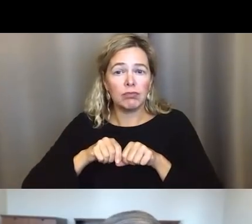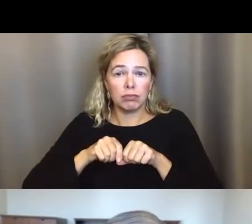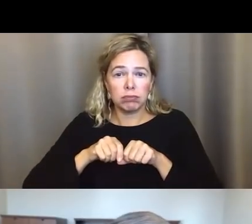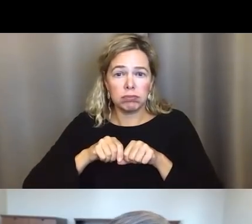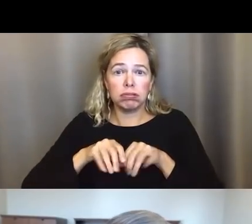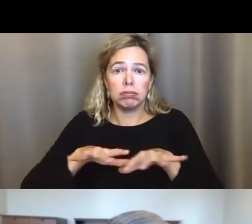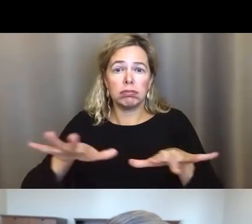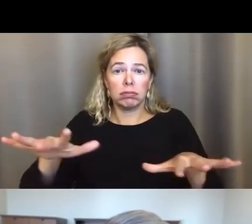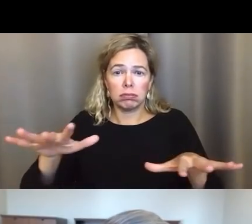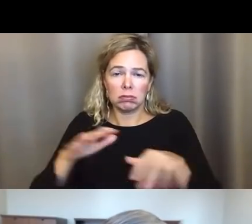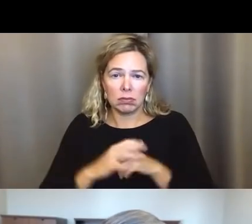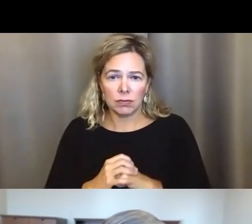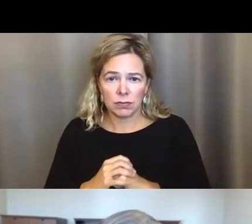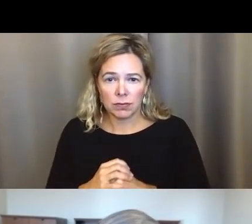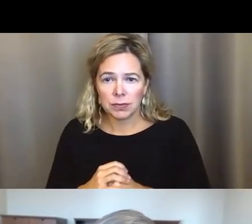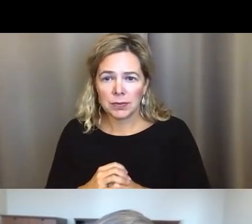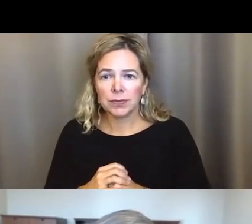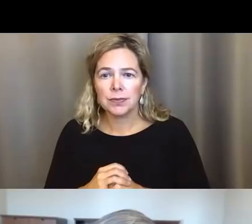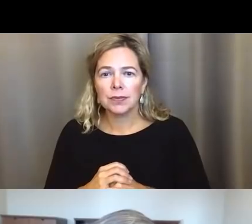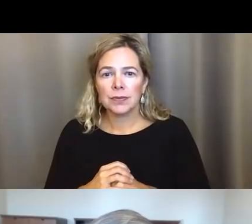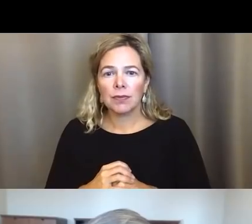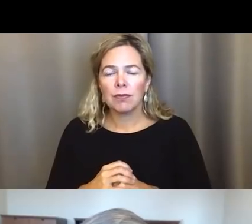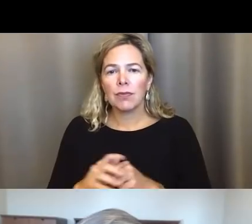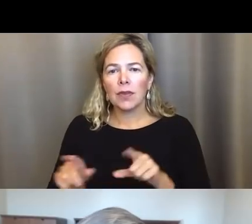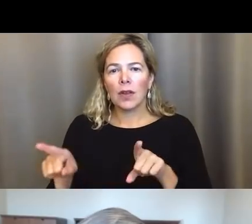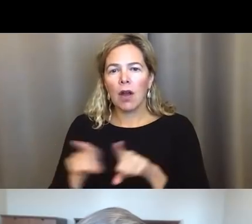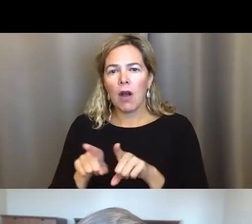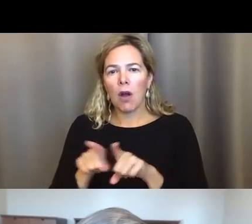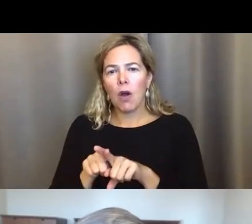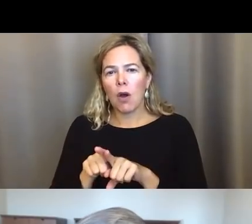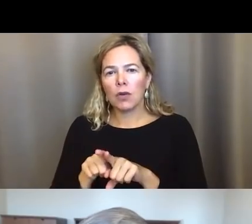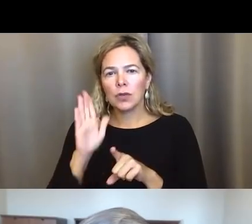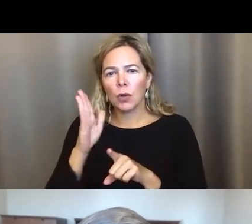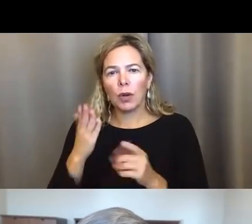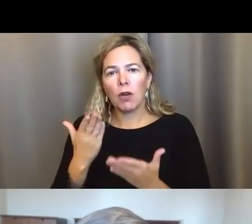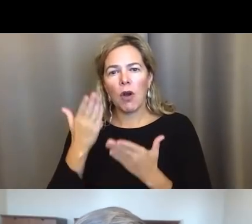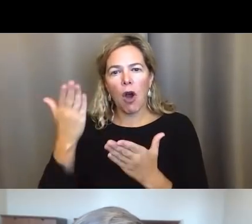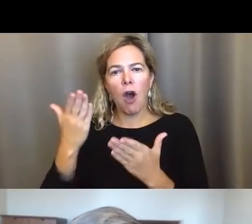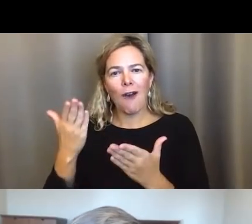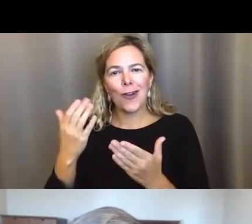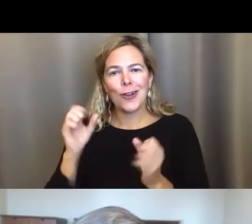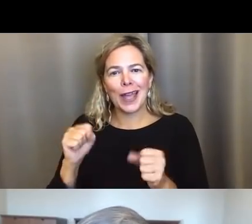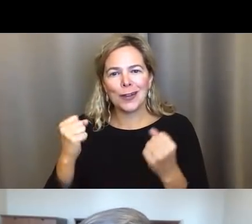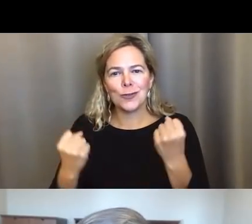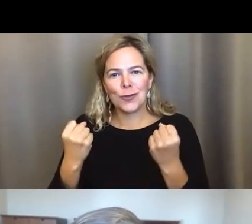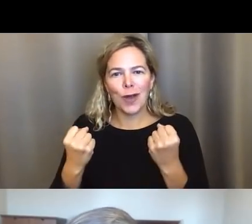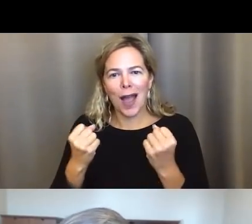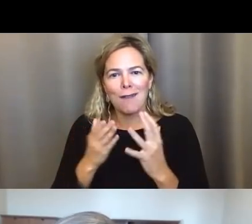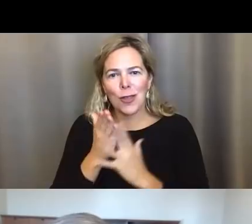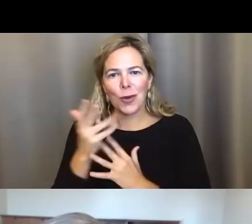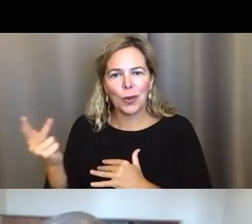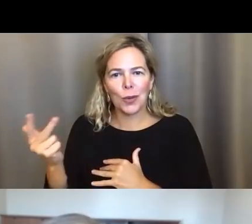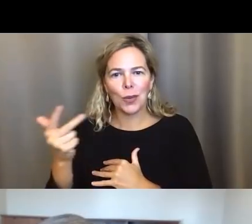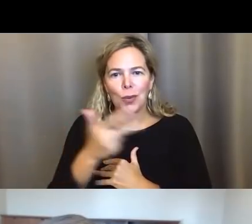epidemic. And we also will offer a drive-through where you can get your COVID testing as well as